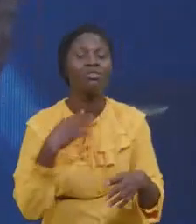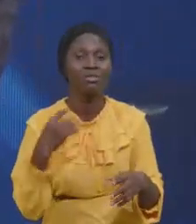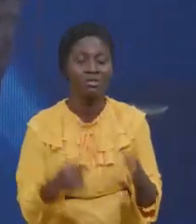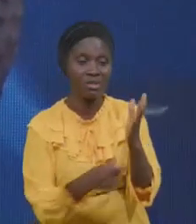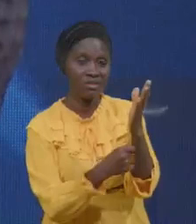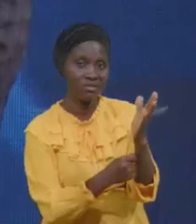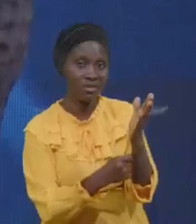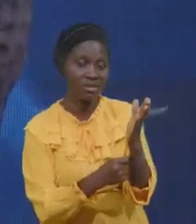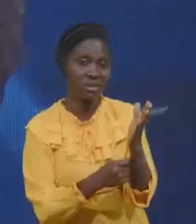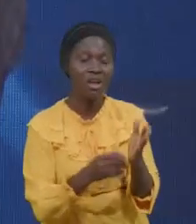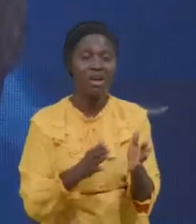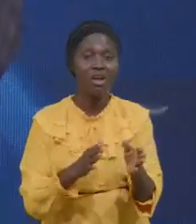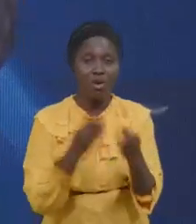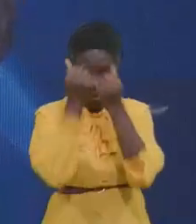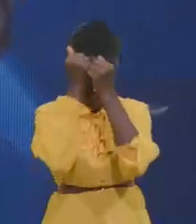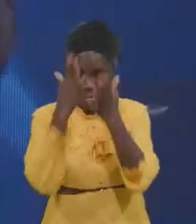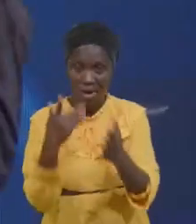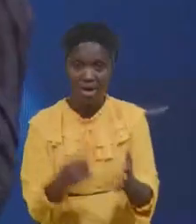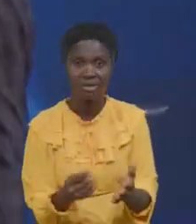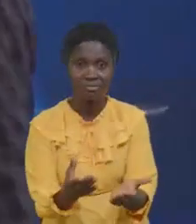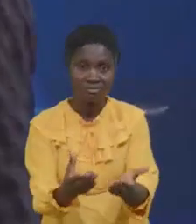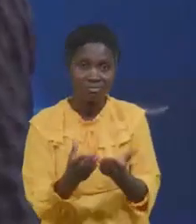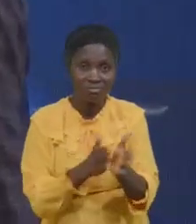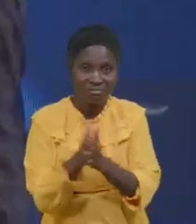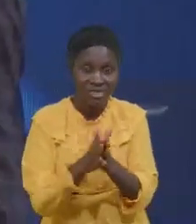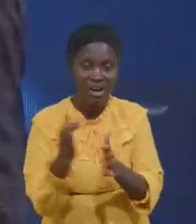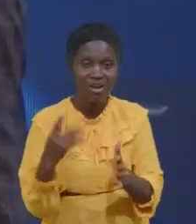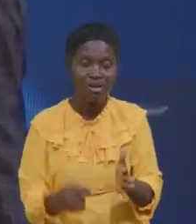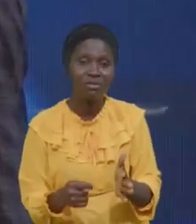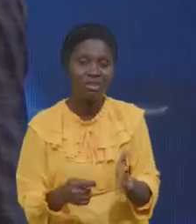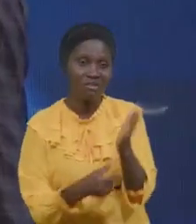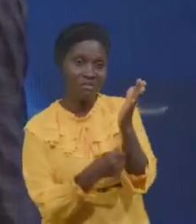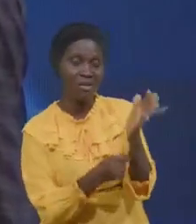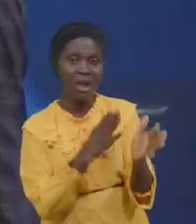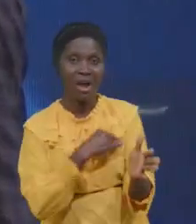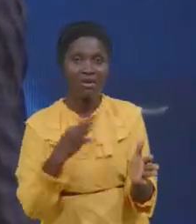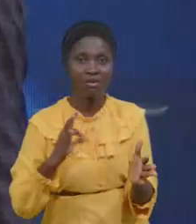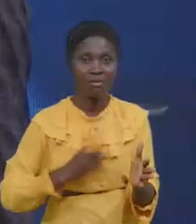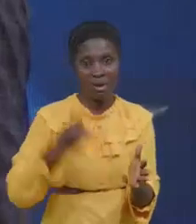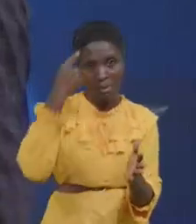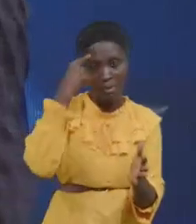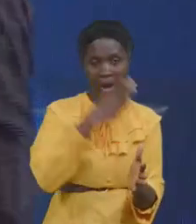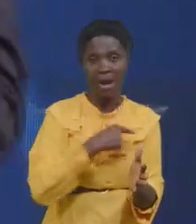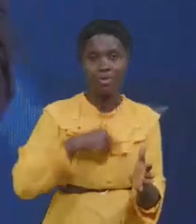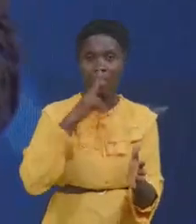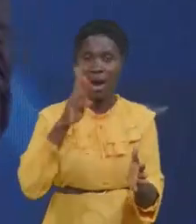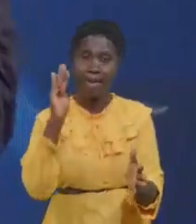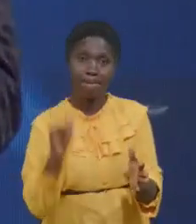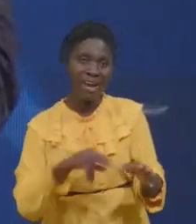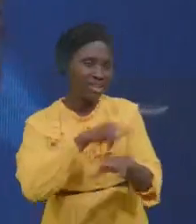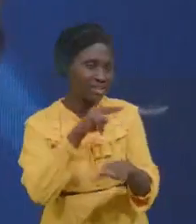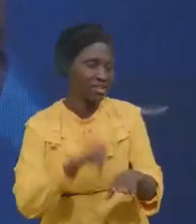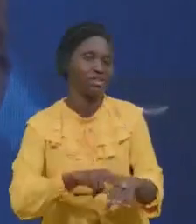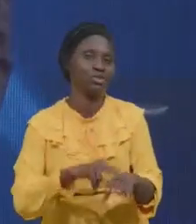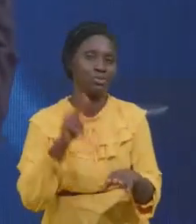the desires of the flesh and of the mind. And we were by nature, not by influence,